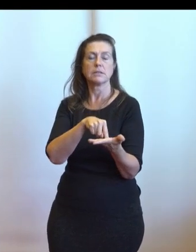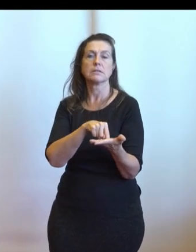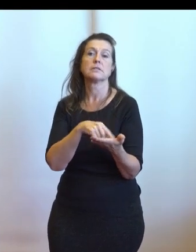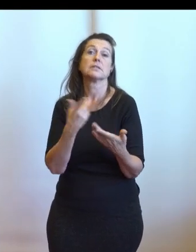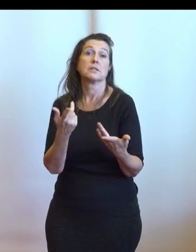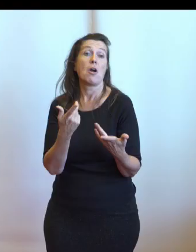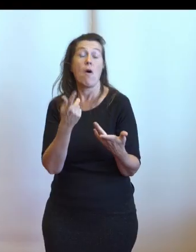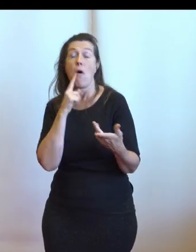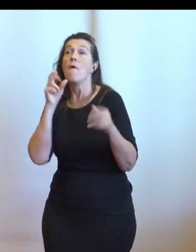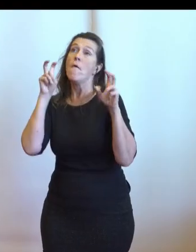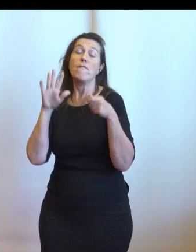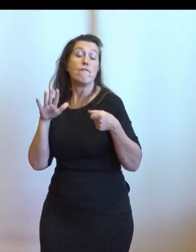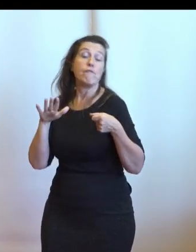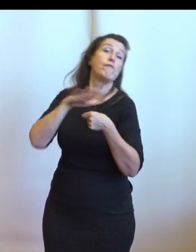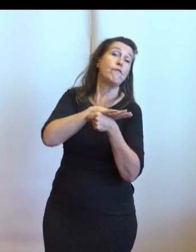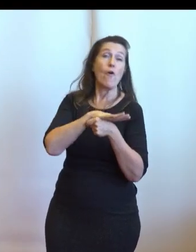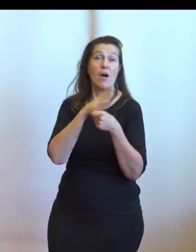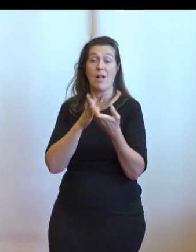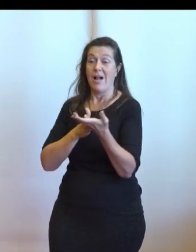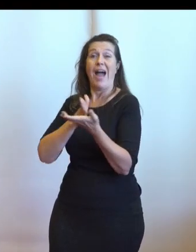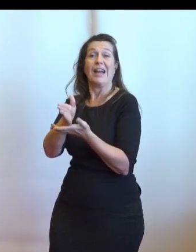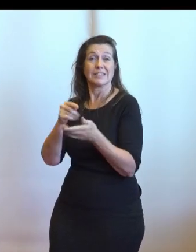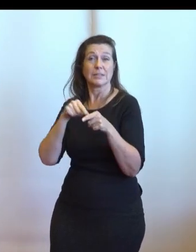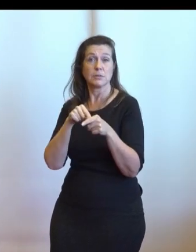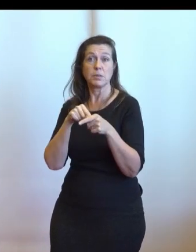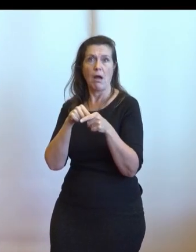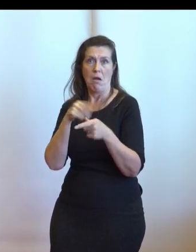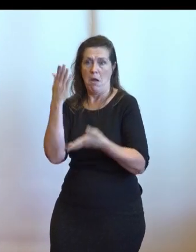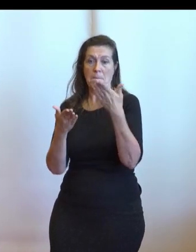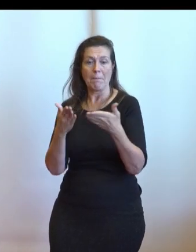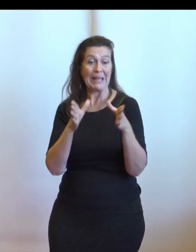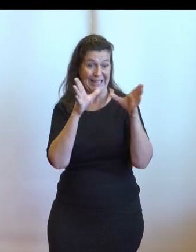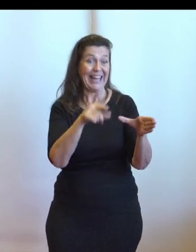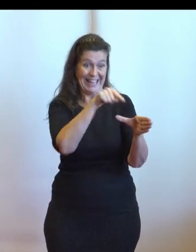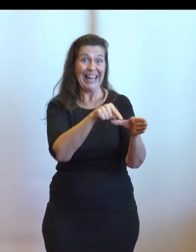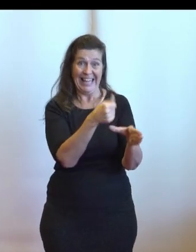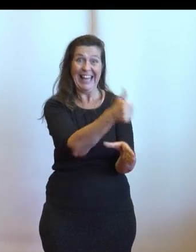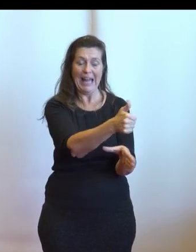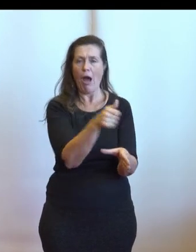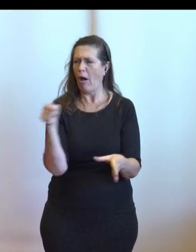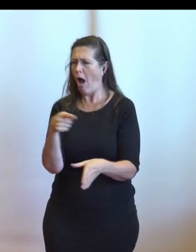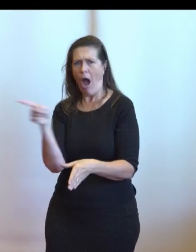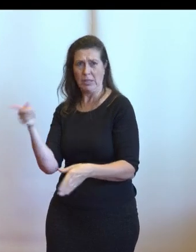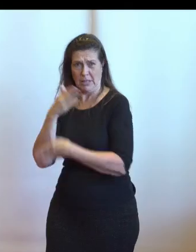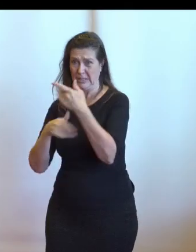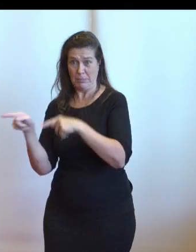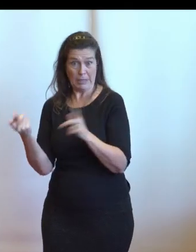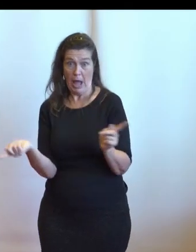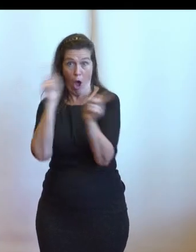it fully accessible for one group of people with disabilities at the expense of others, or whether you make something fully